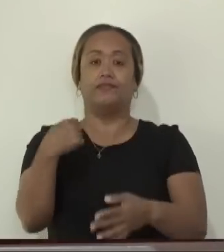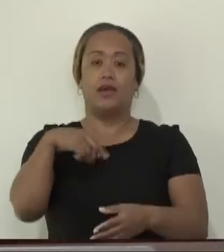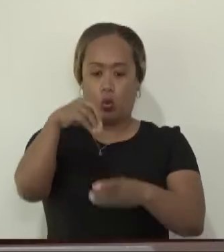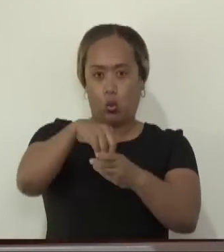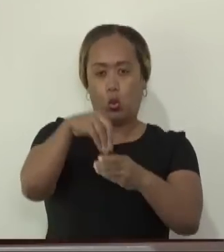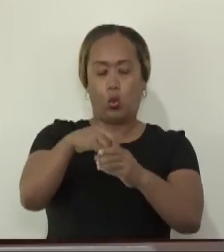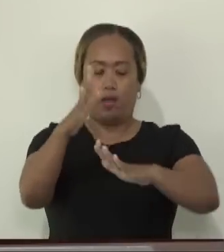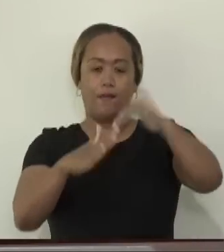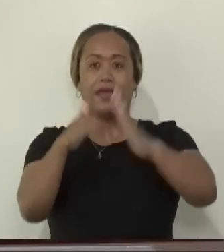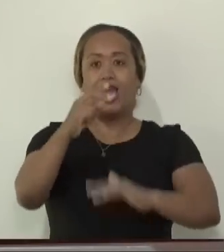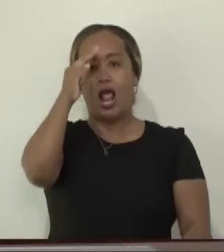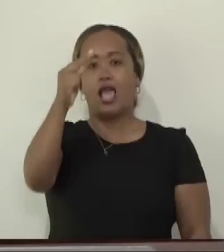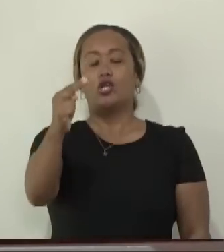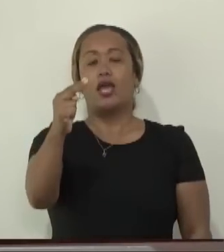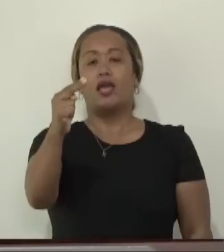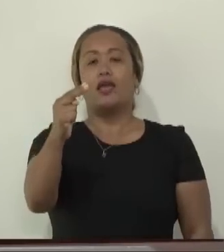in rebuilding our nation.